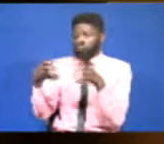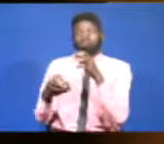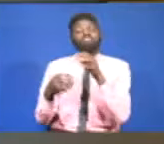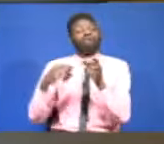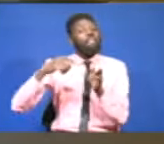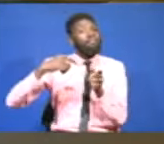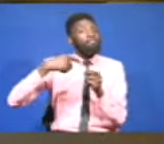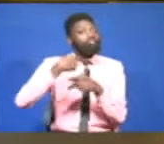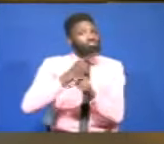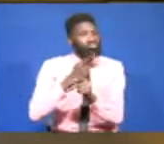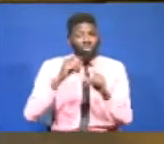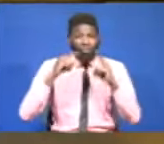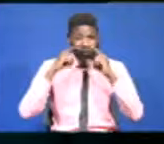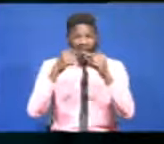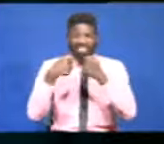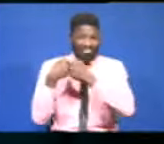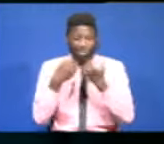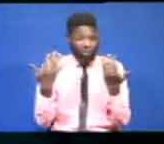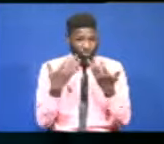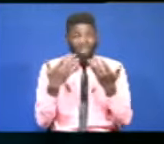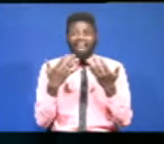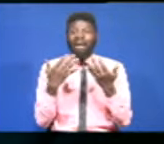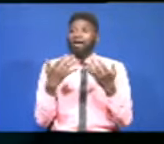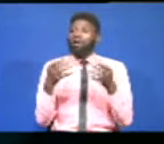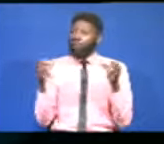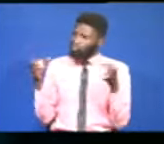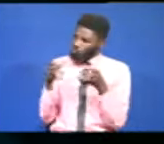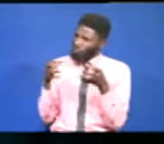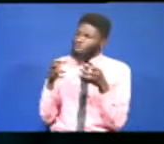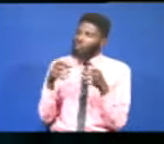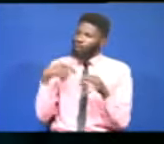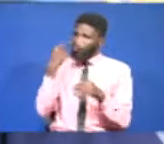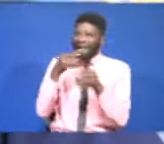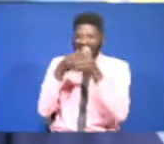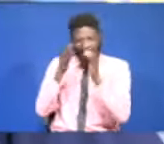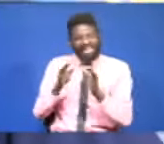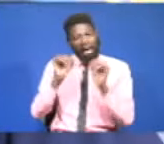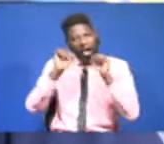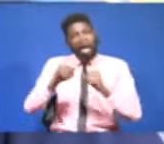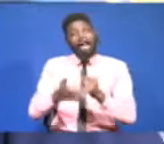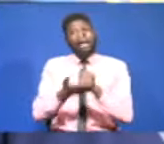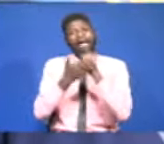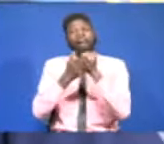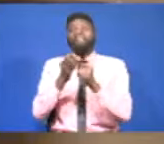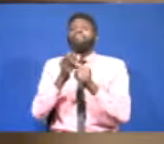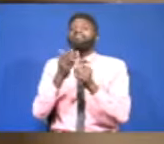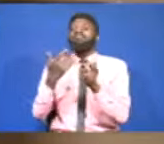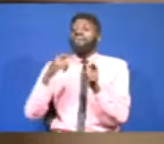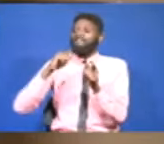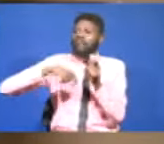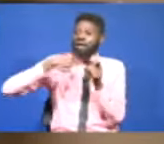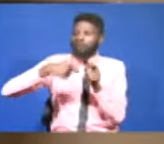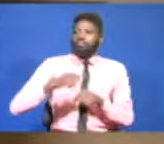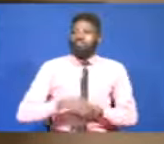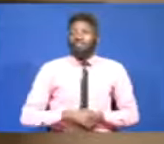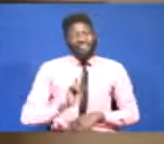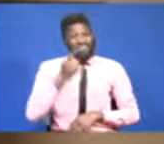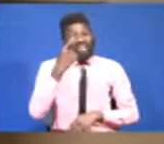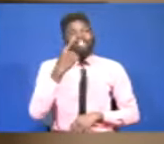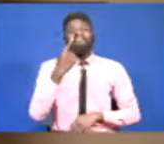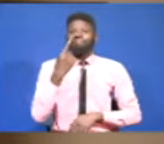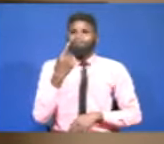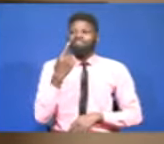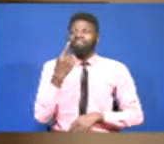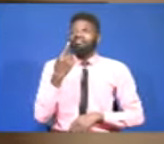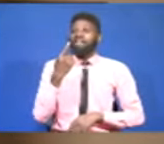was finding a lead actor who would bring out the authenticity of the film. First thing was to get the right lead. We did strain him really